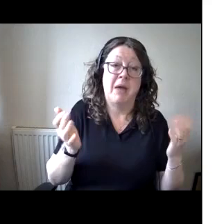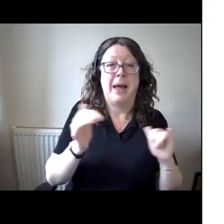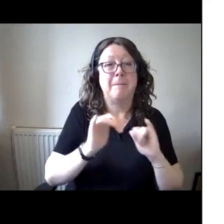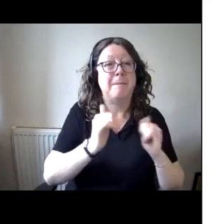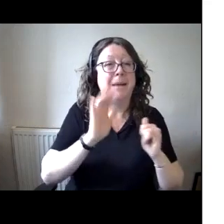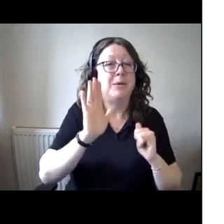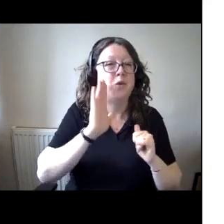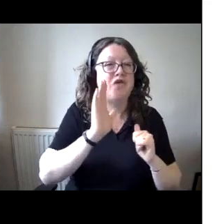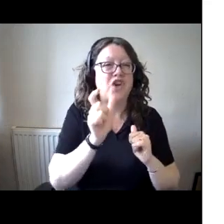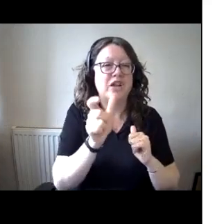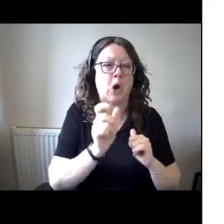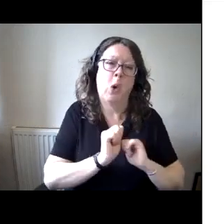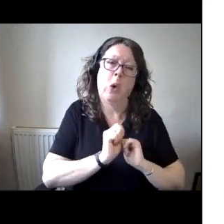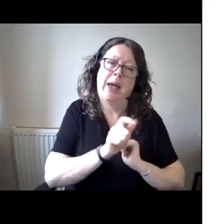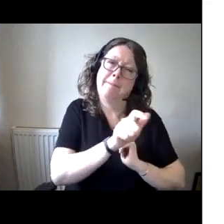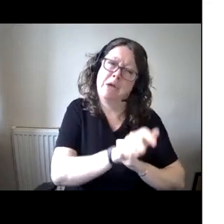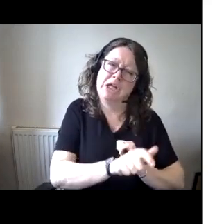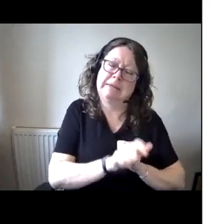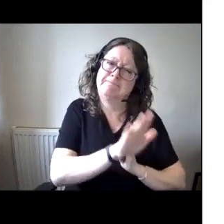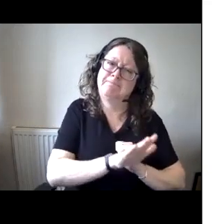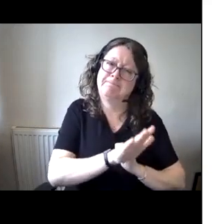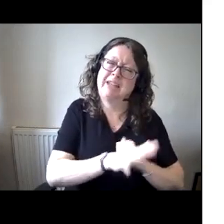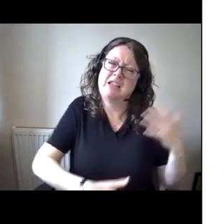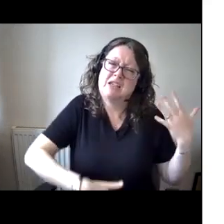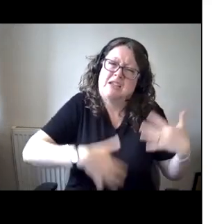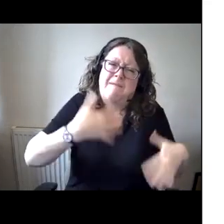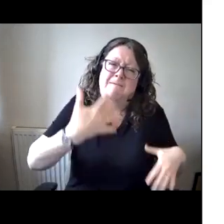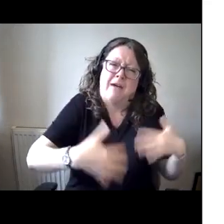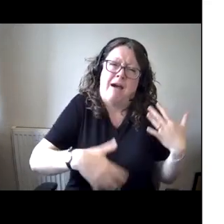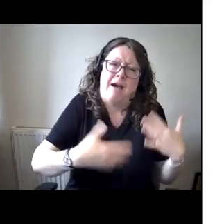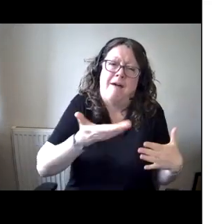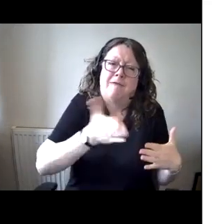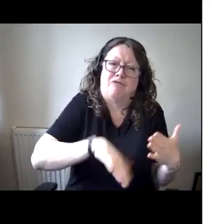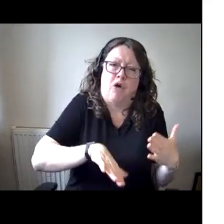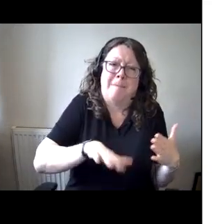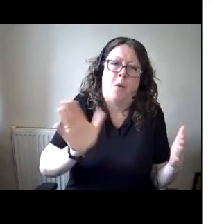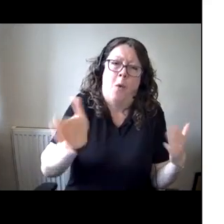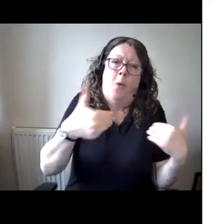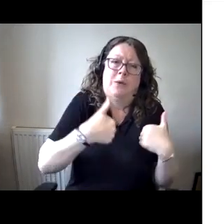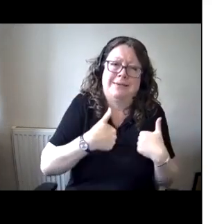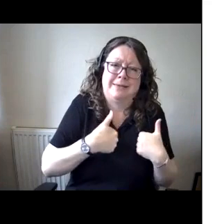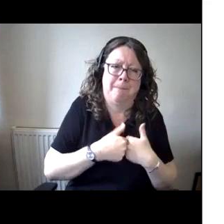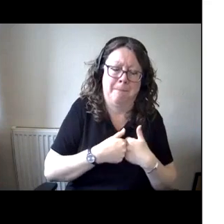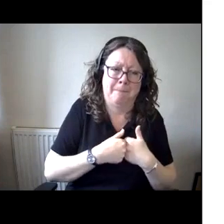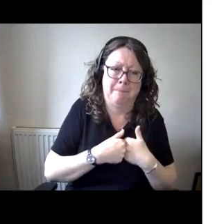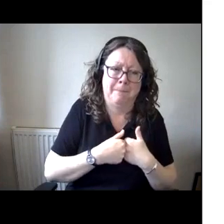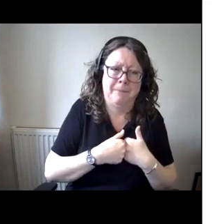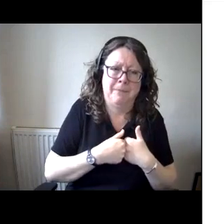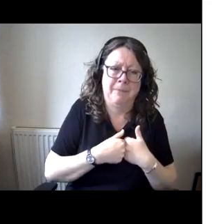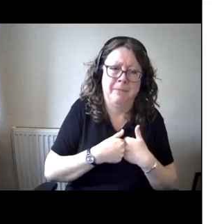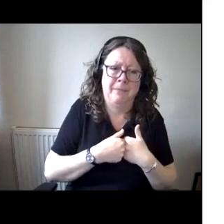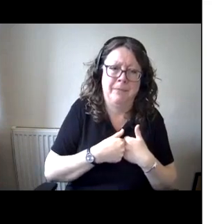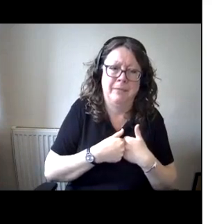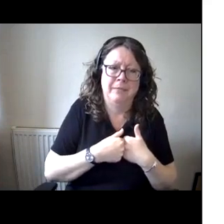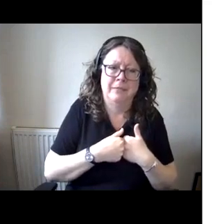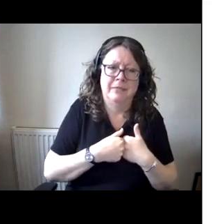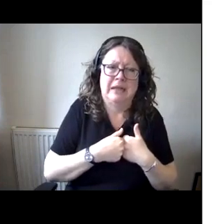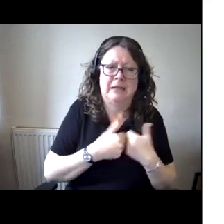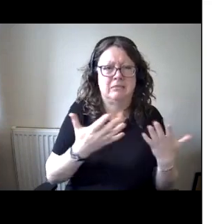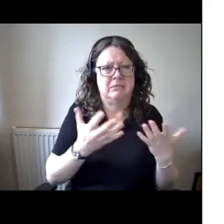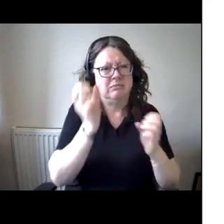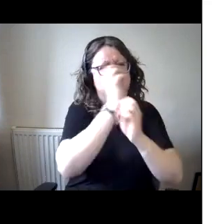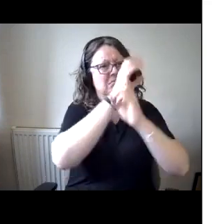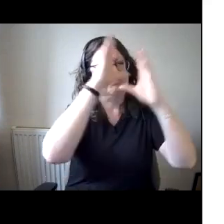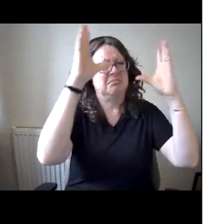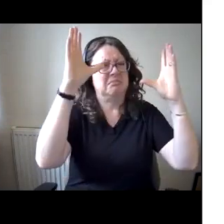this person suffers from autism. And if you think about how that colours the identity for that